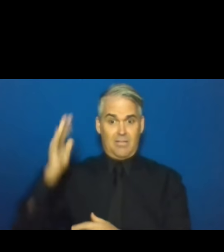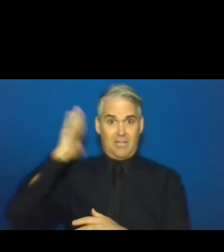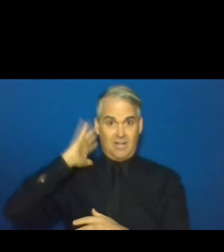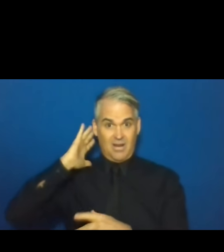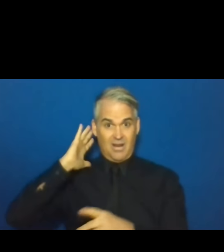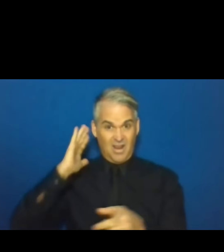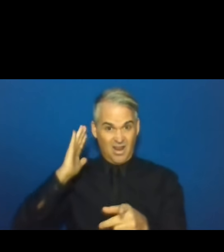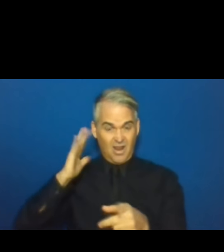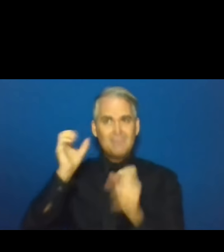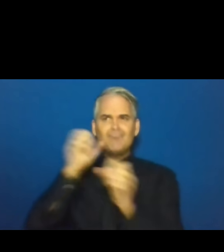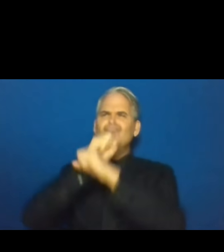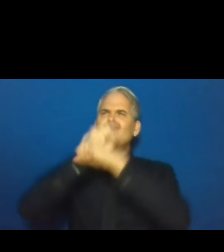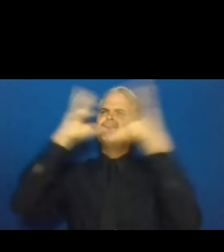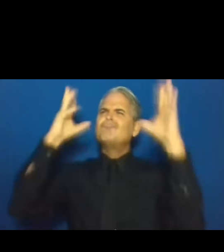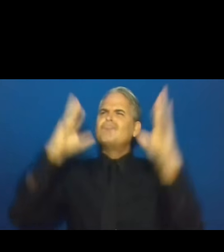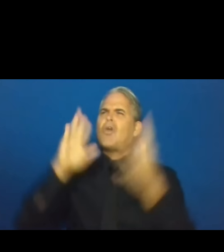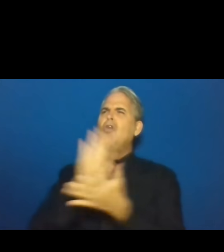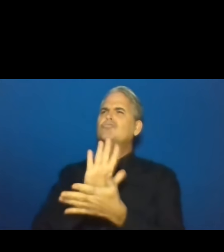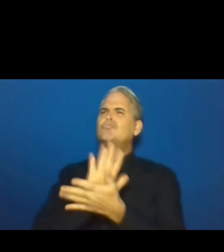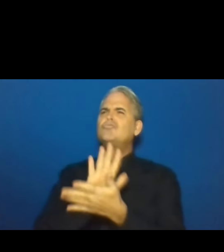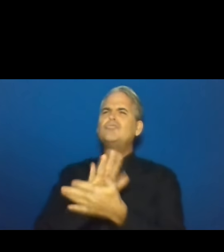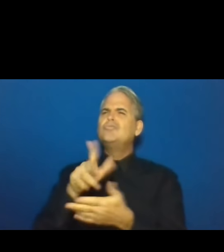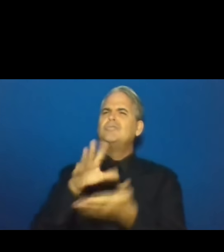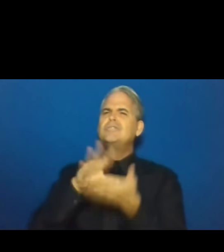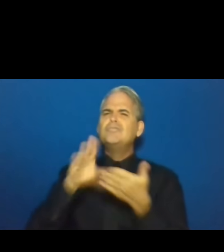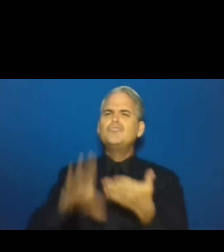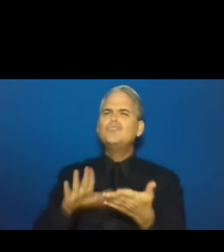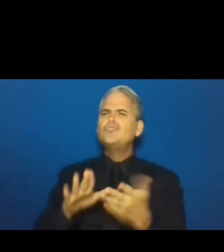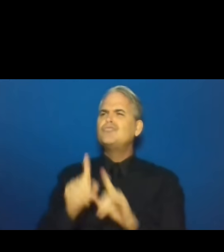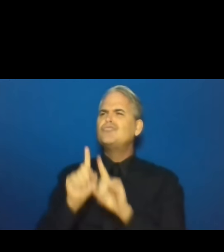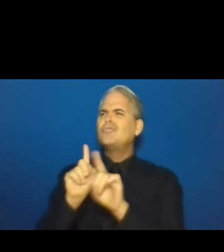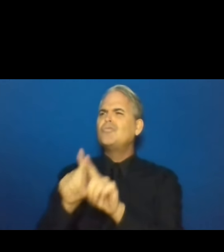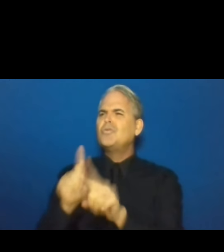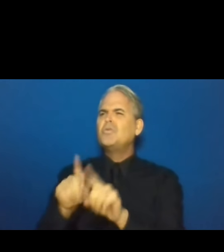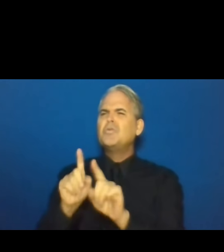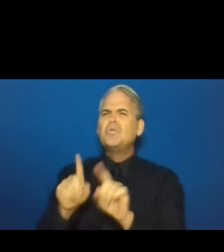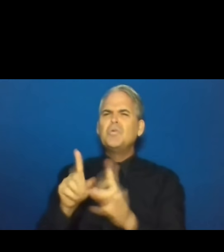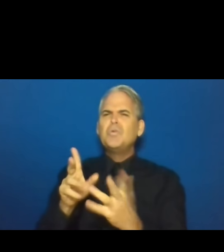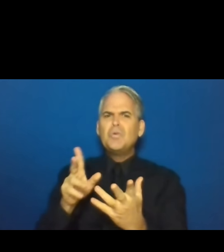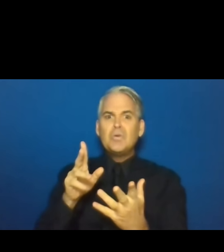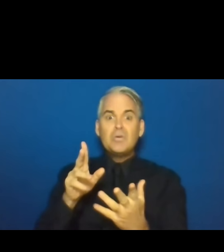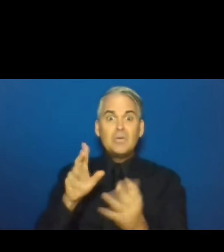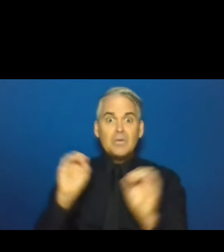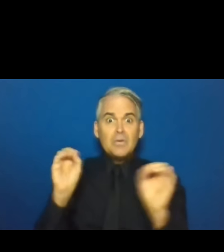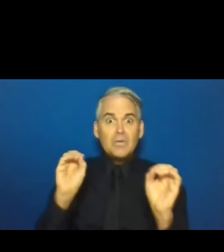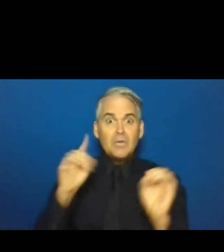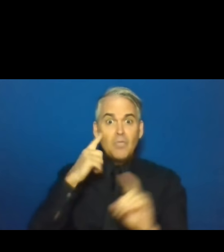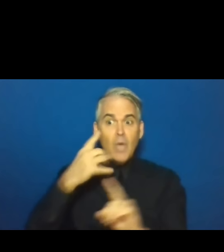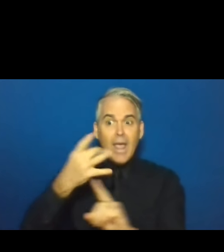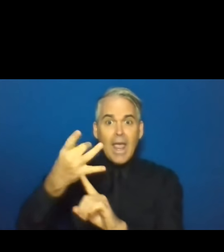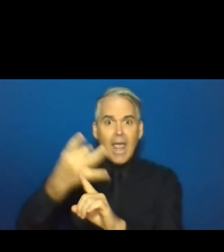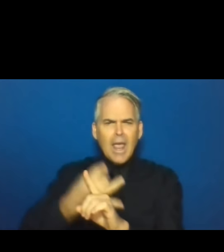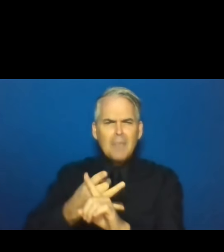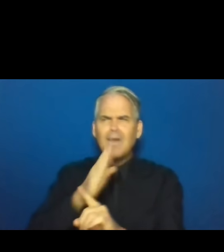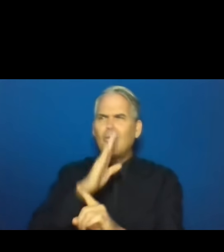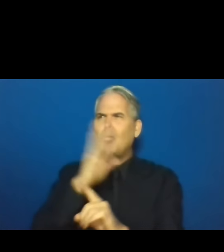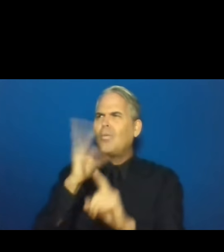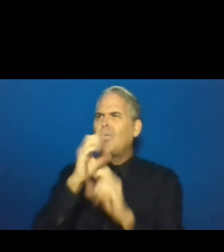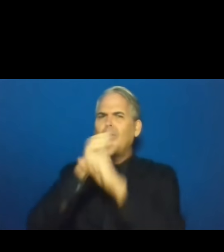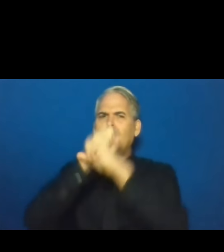state who had not set foot in a school building for more than 8 months. Since I made the